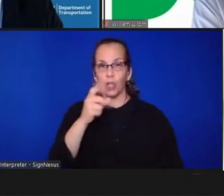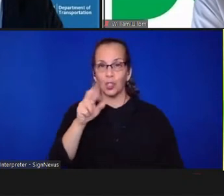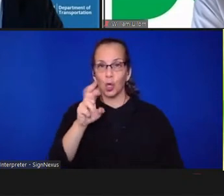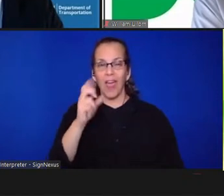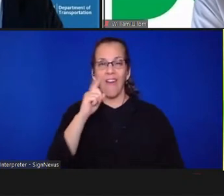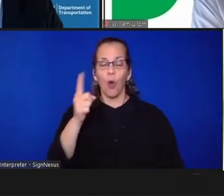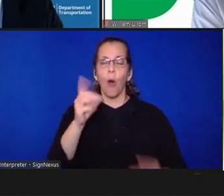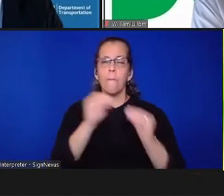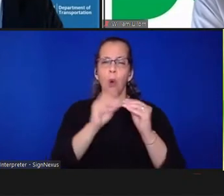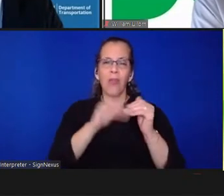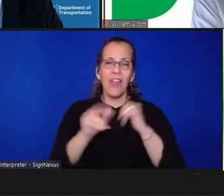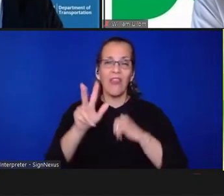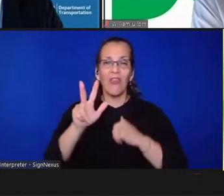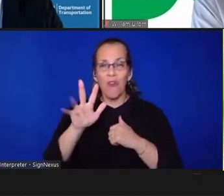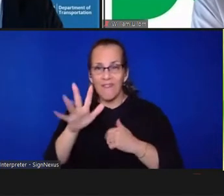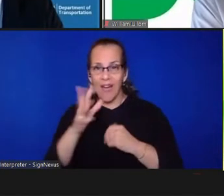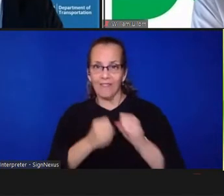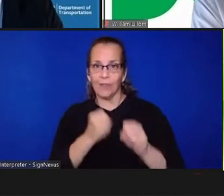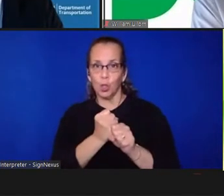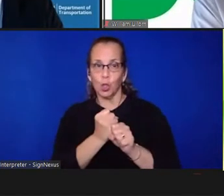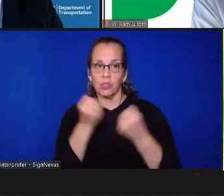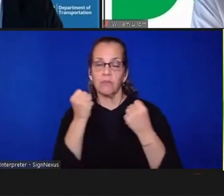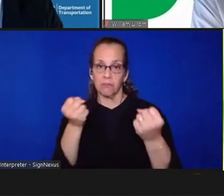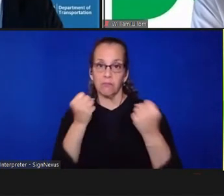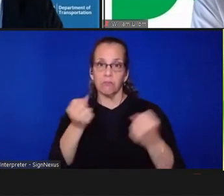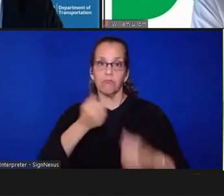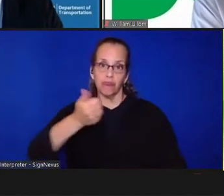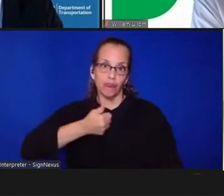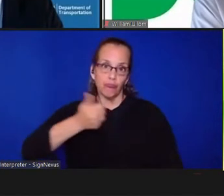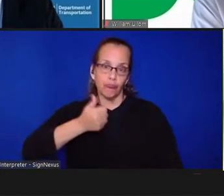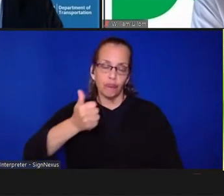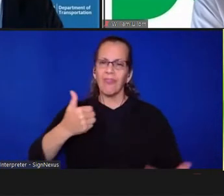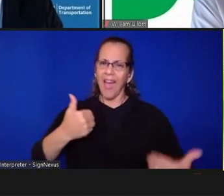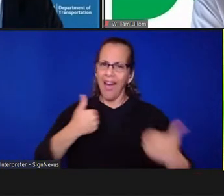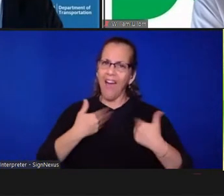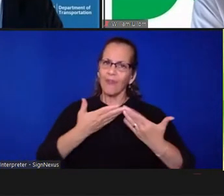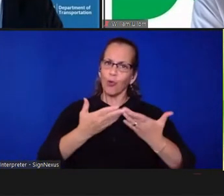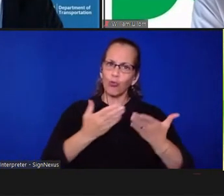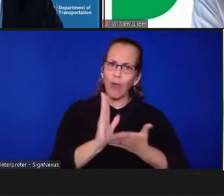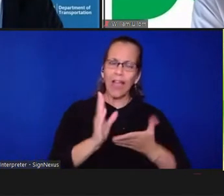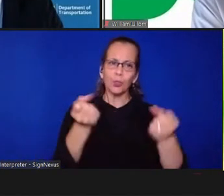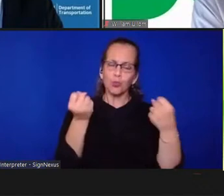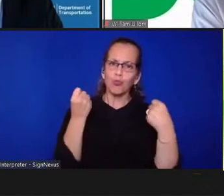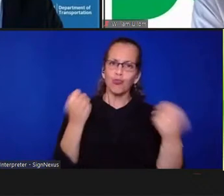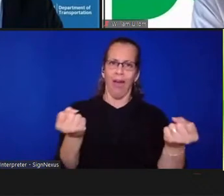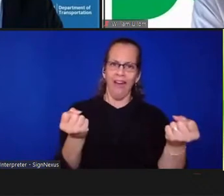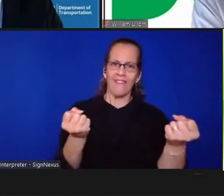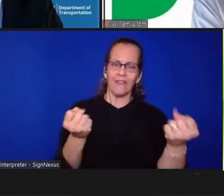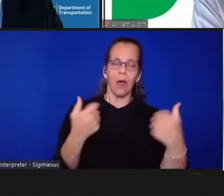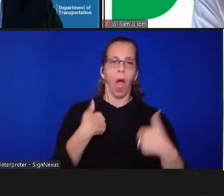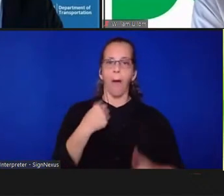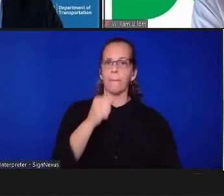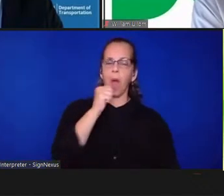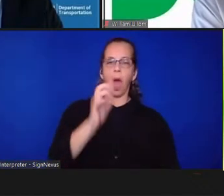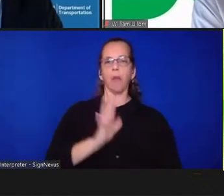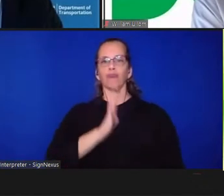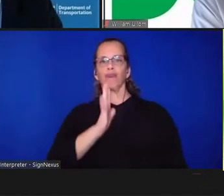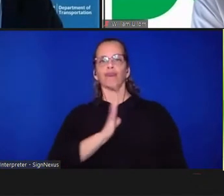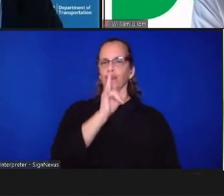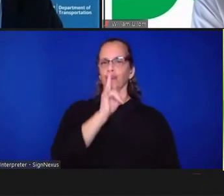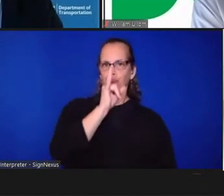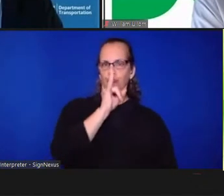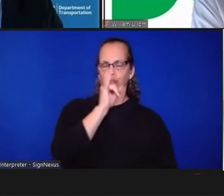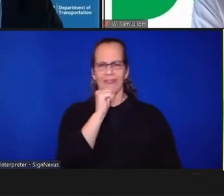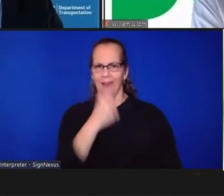35 years I felt that my I have a right to drive my car I am not an elitist I am not I am on a